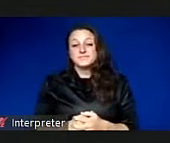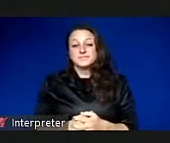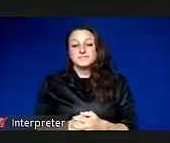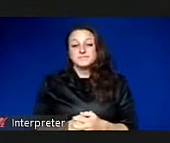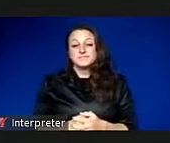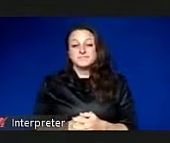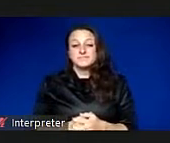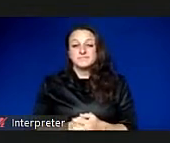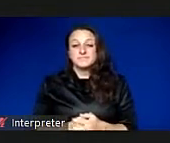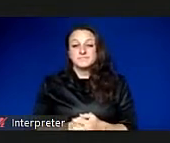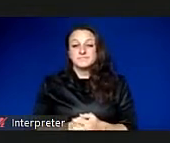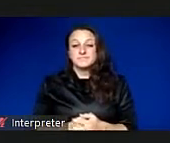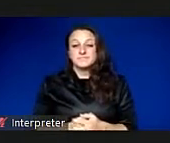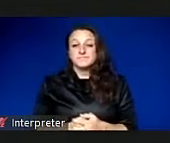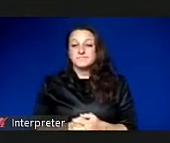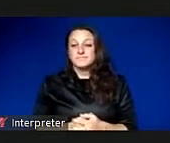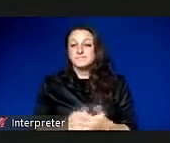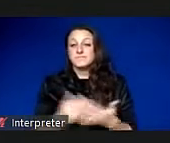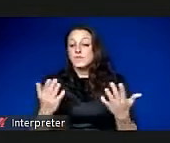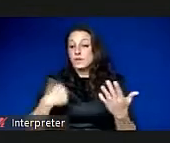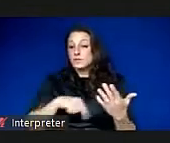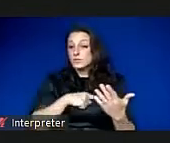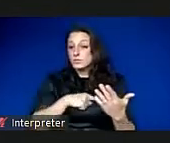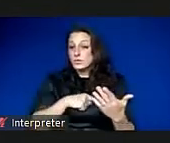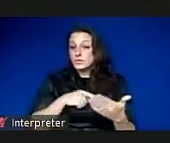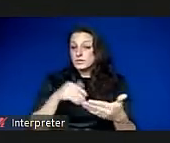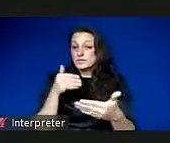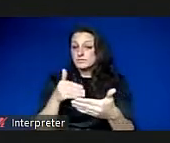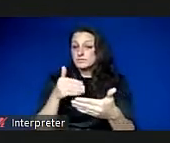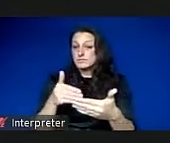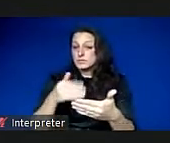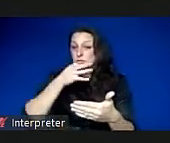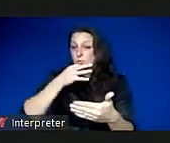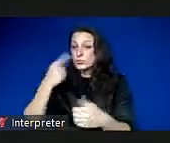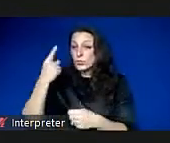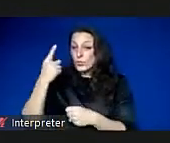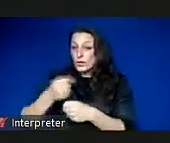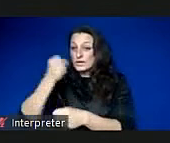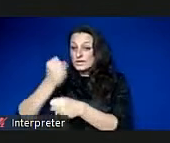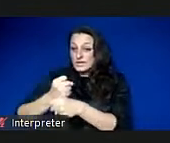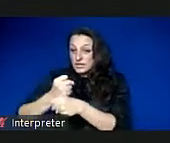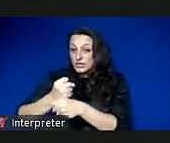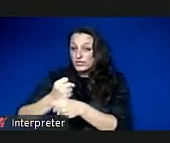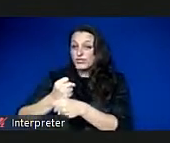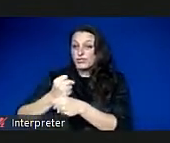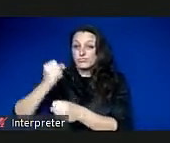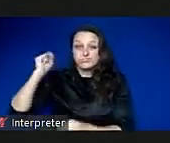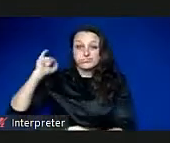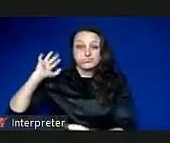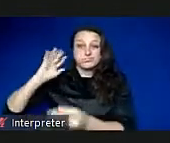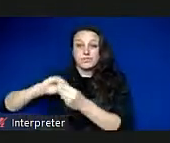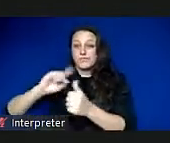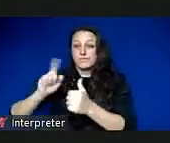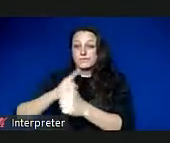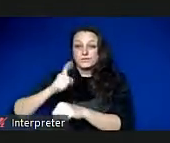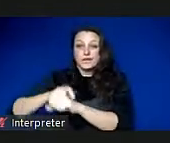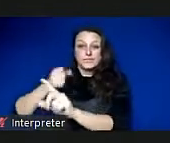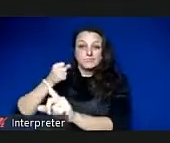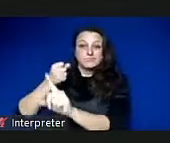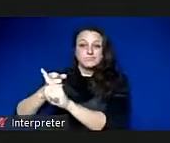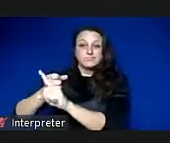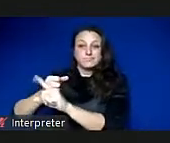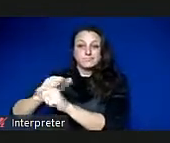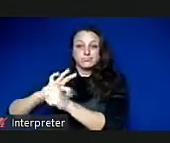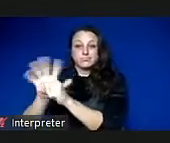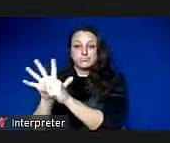today. As we approach the one-year anniversary of our first COVID case in Colorado,